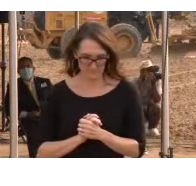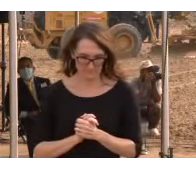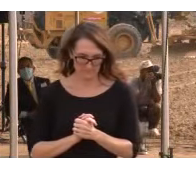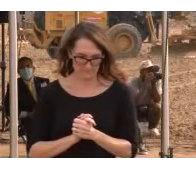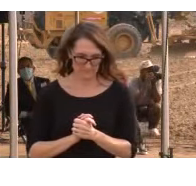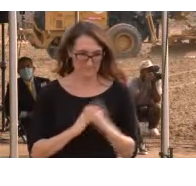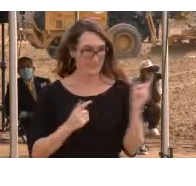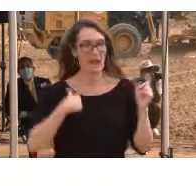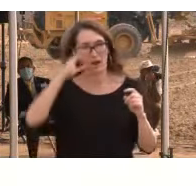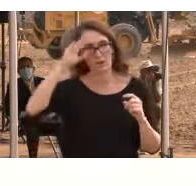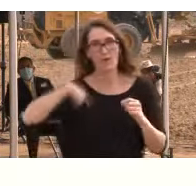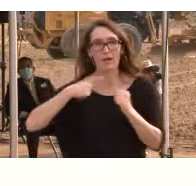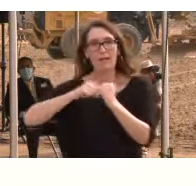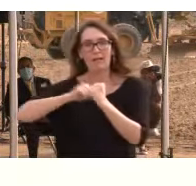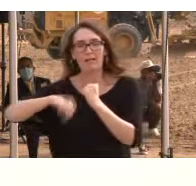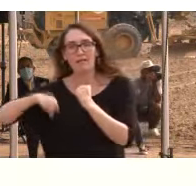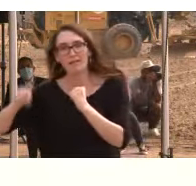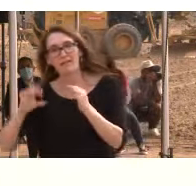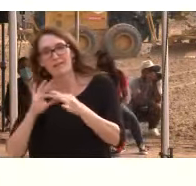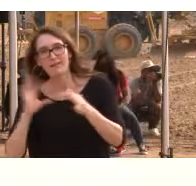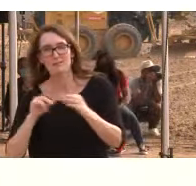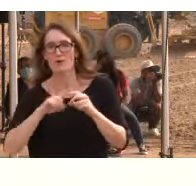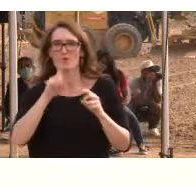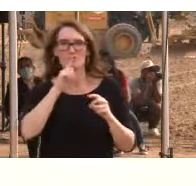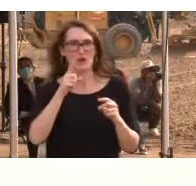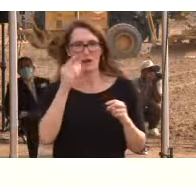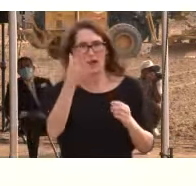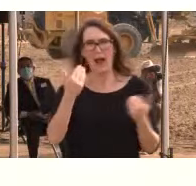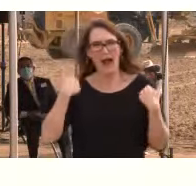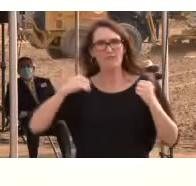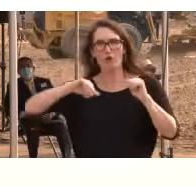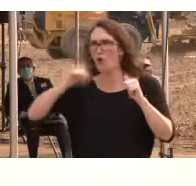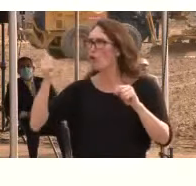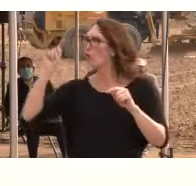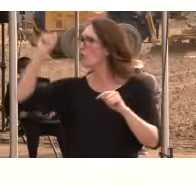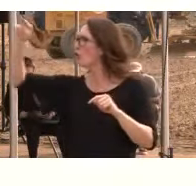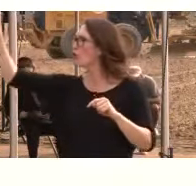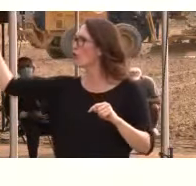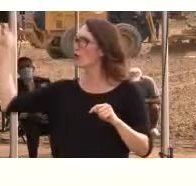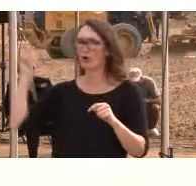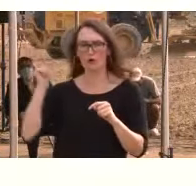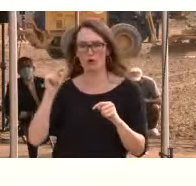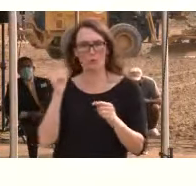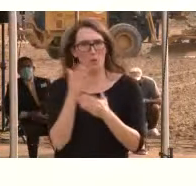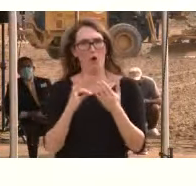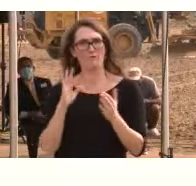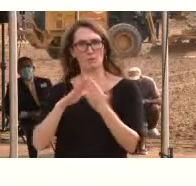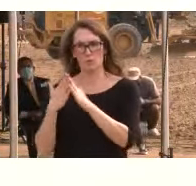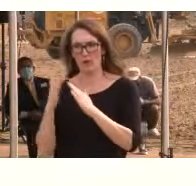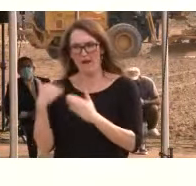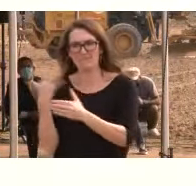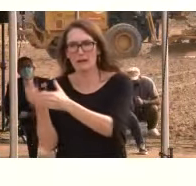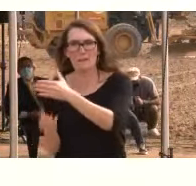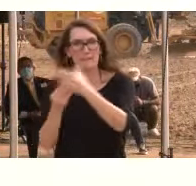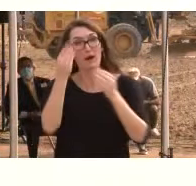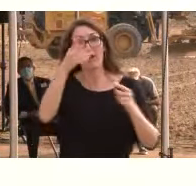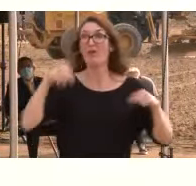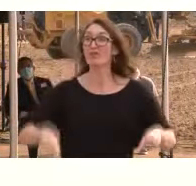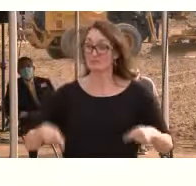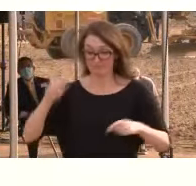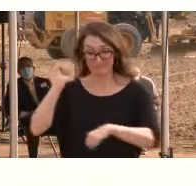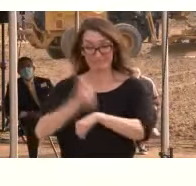I know I'm going on a little bit here, but there are other gaps in our community that I want you to know about. And this is just the beginning. This is the